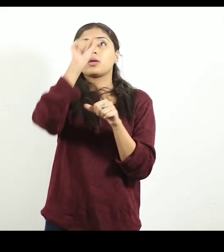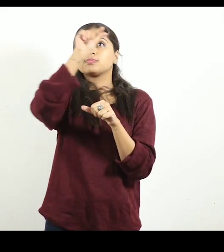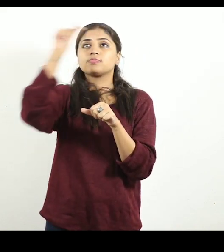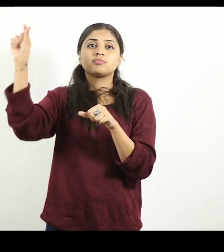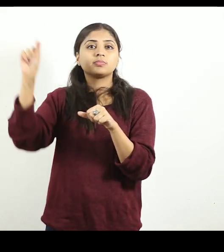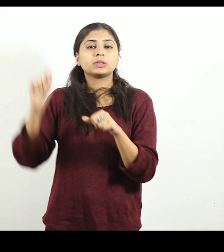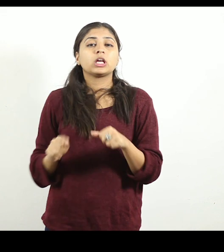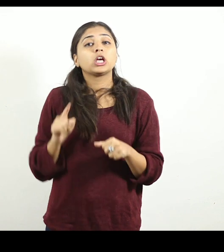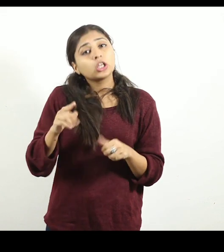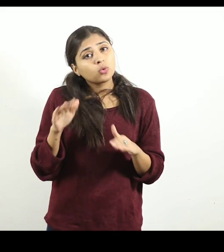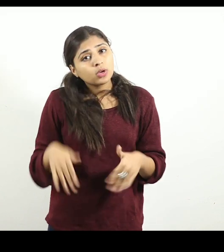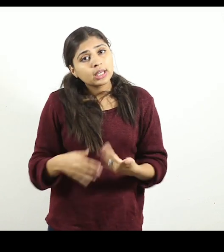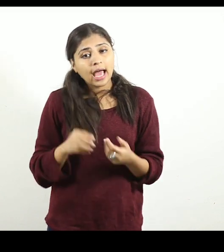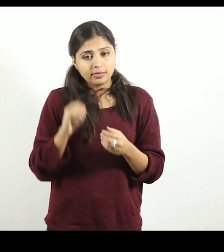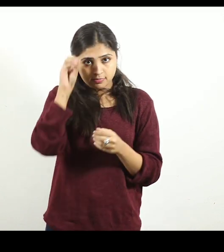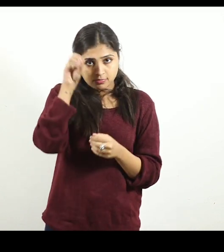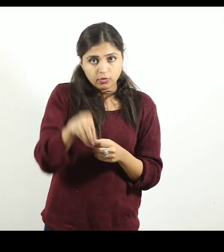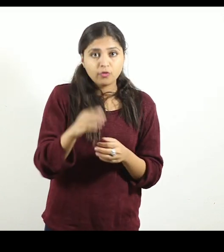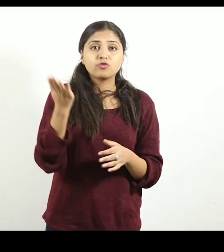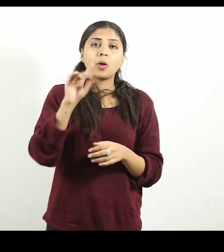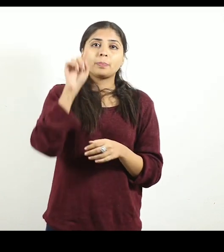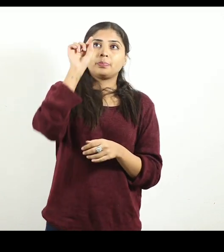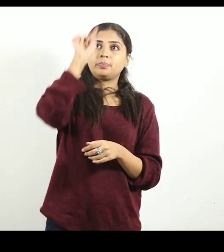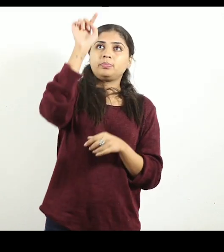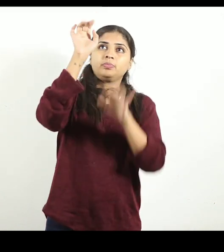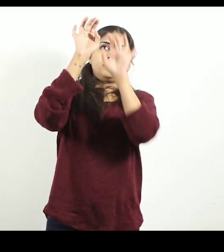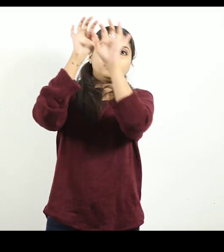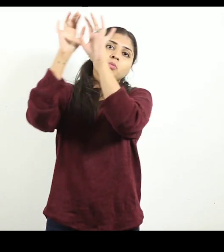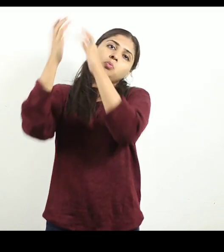content from the formula bar.